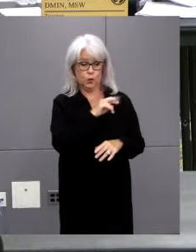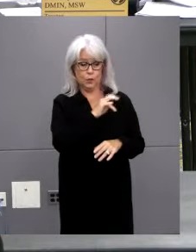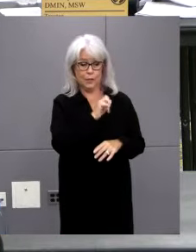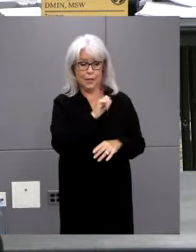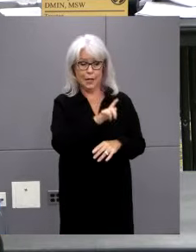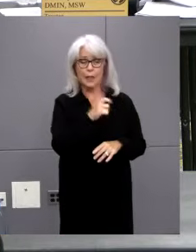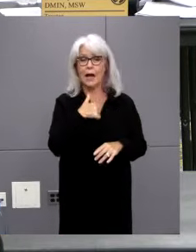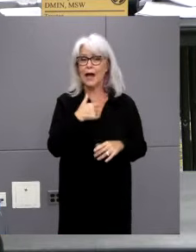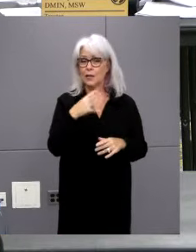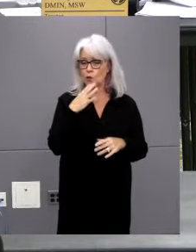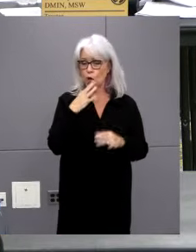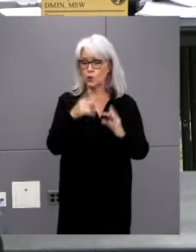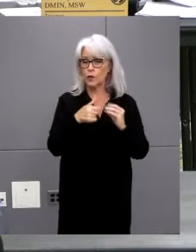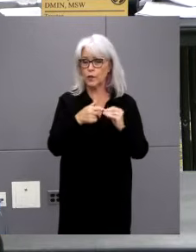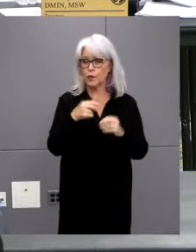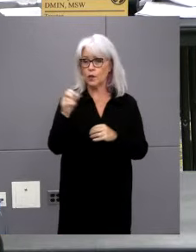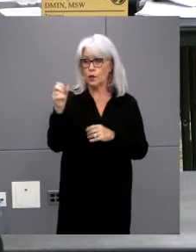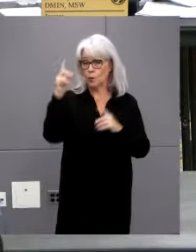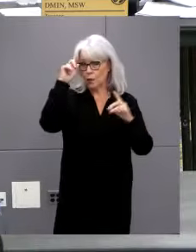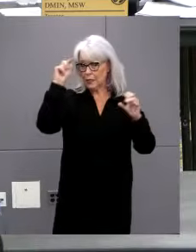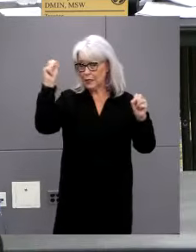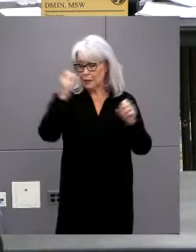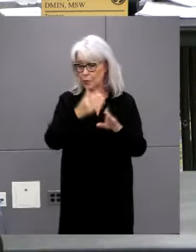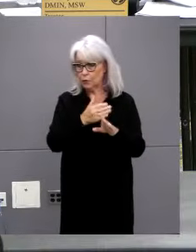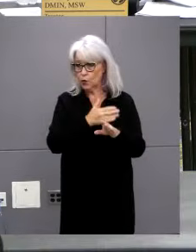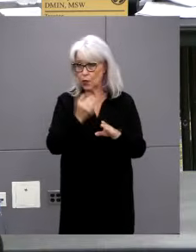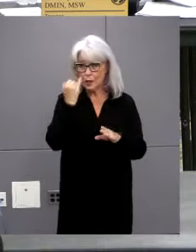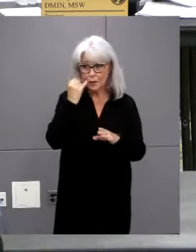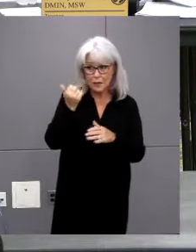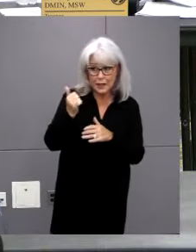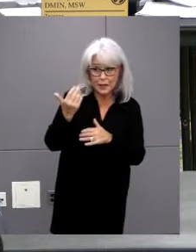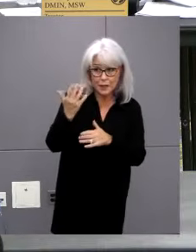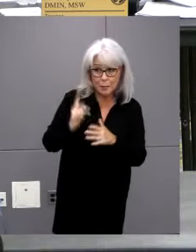spoke with Shonda before, and I said if there's anything that comes up,